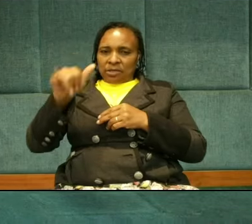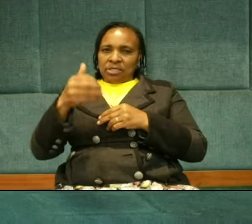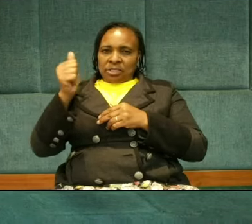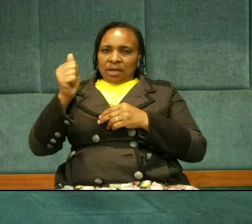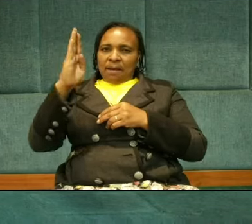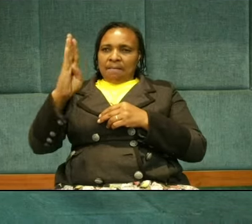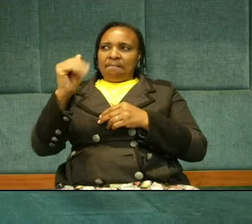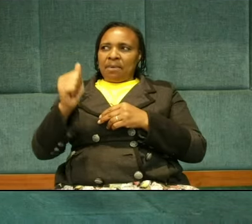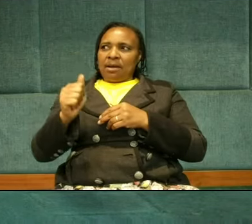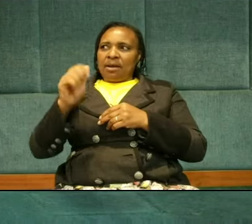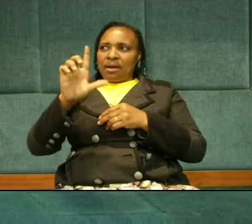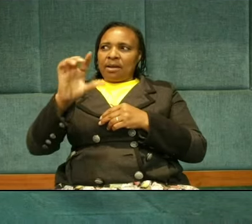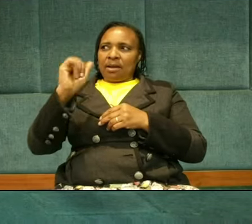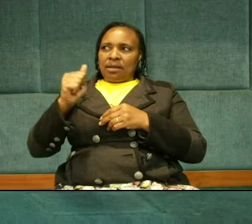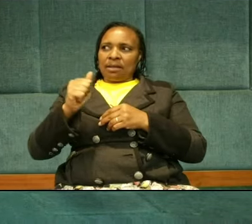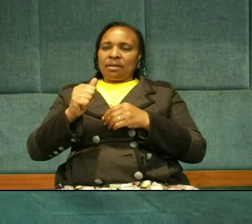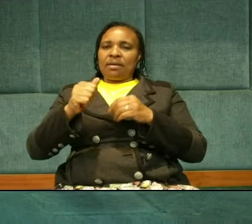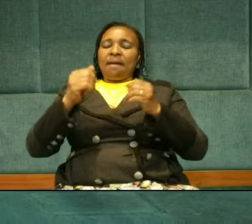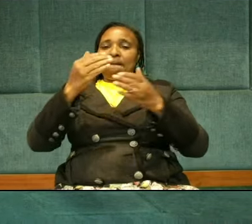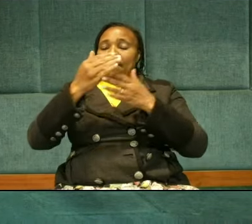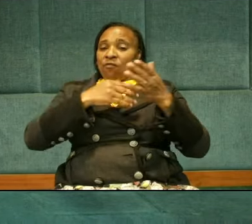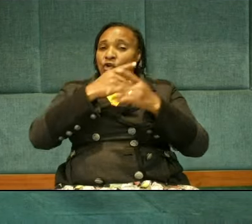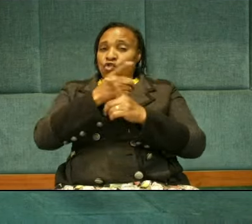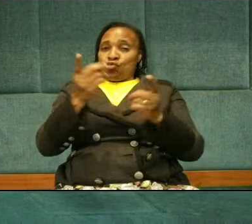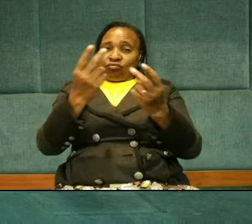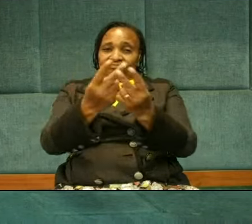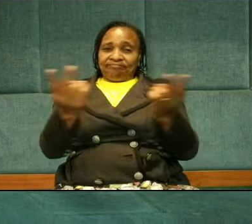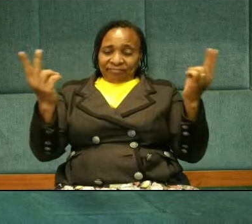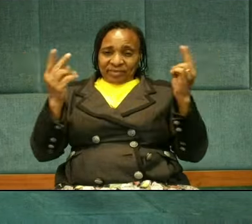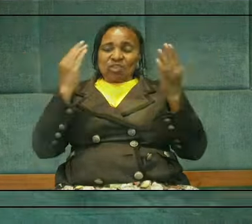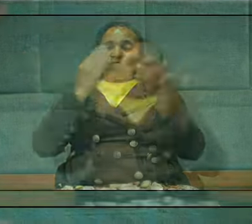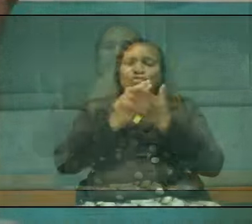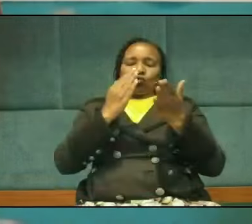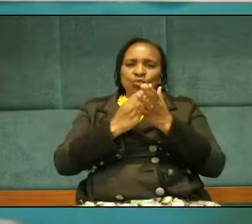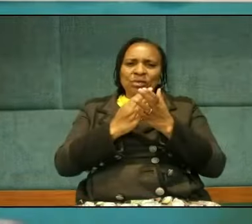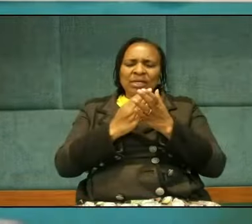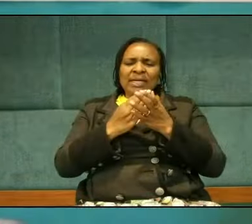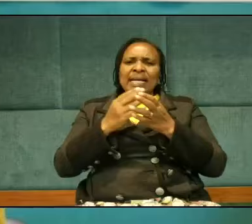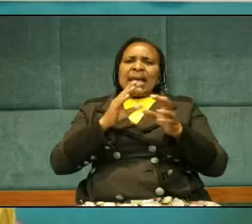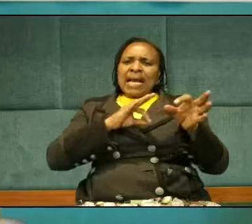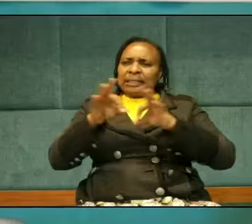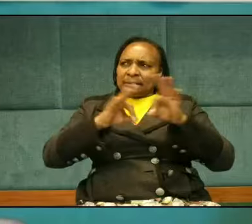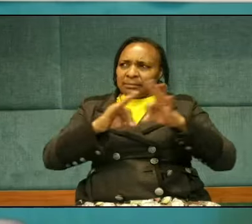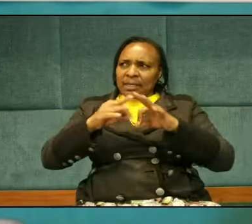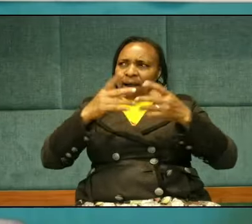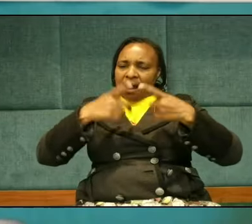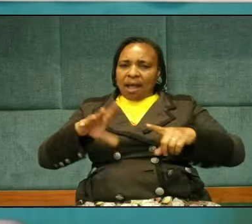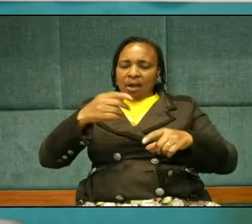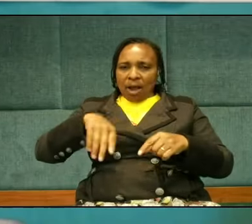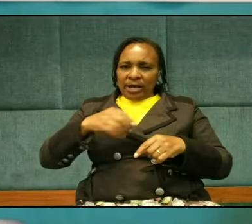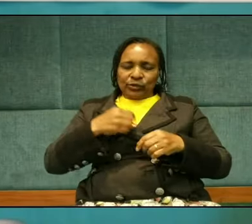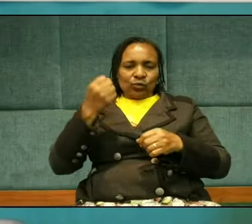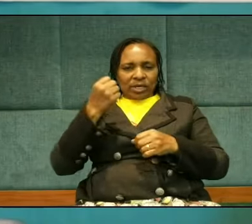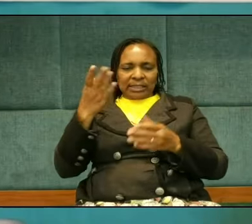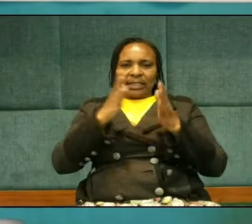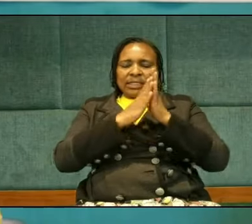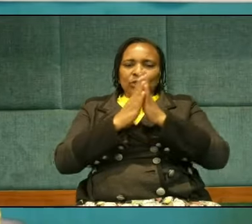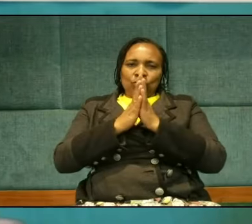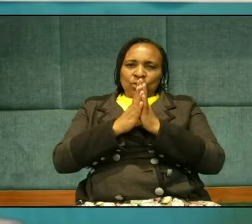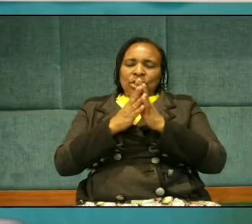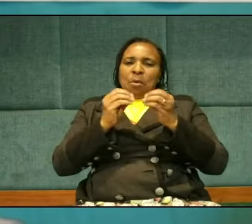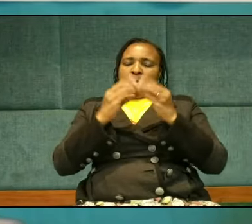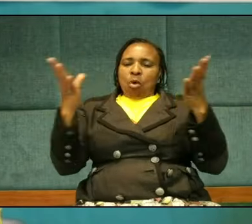Thank you so much. These people before you are going to really explain, allow us to understand this story more